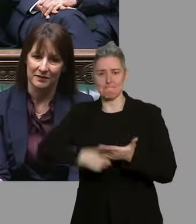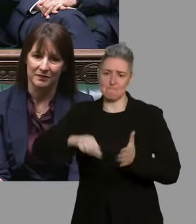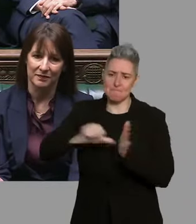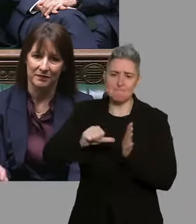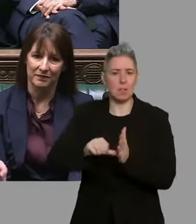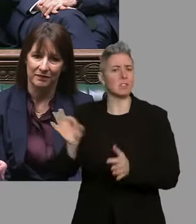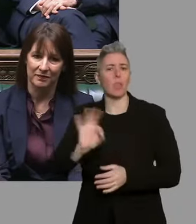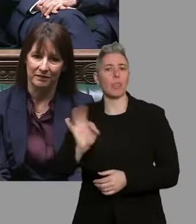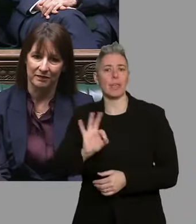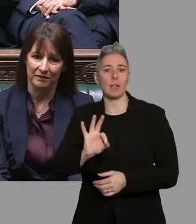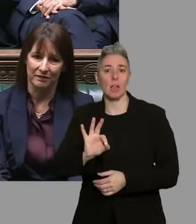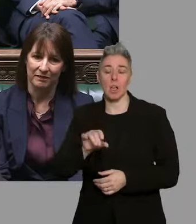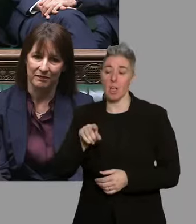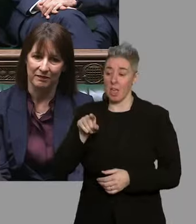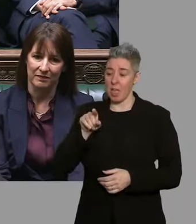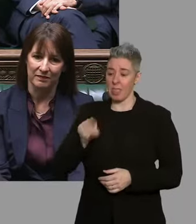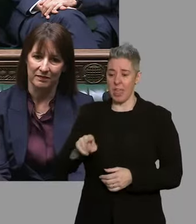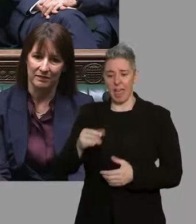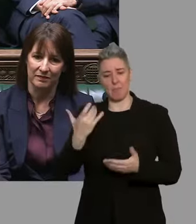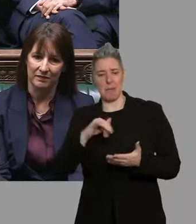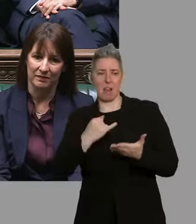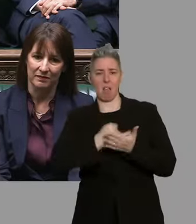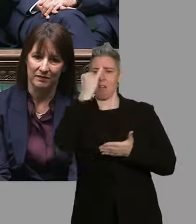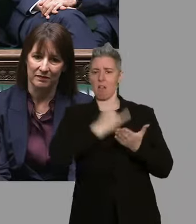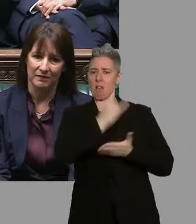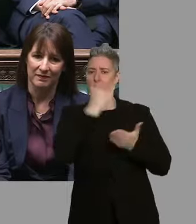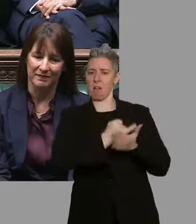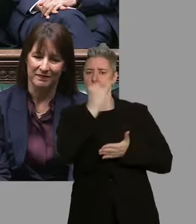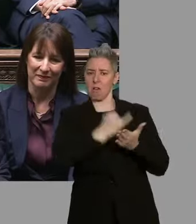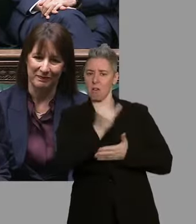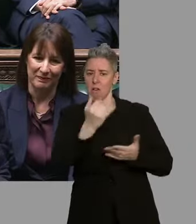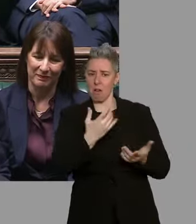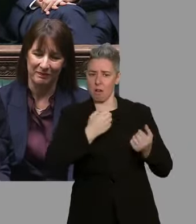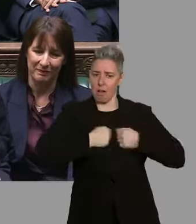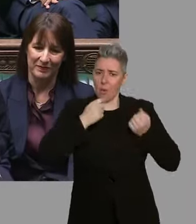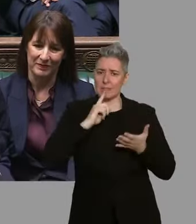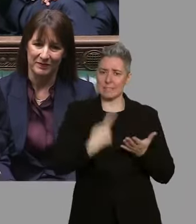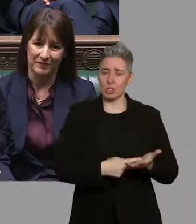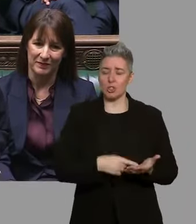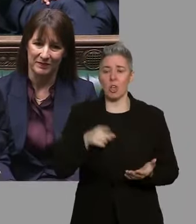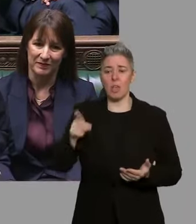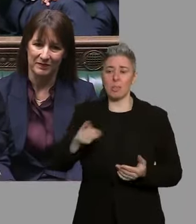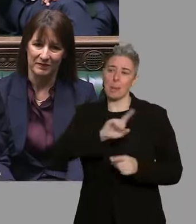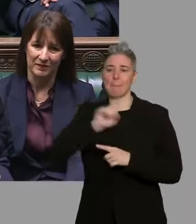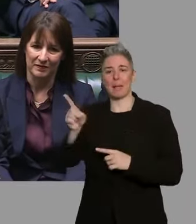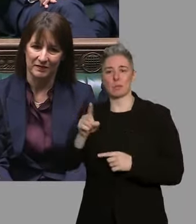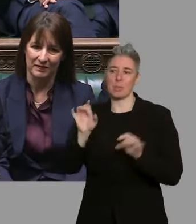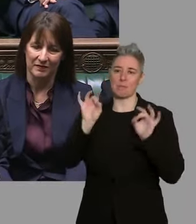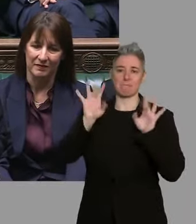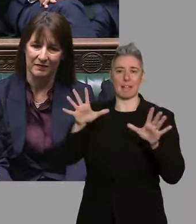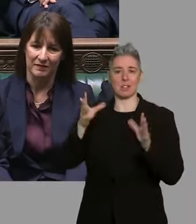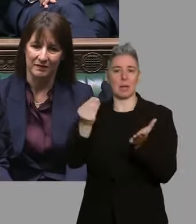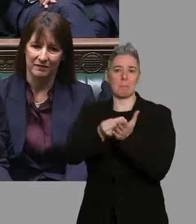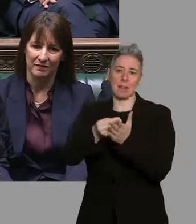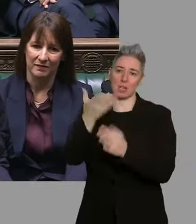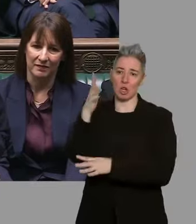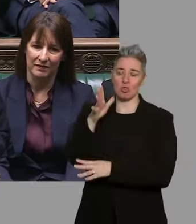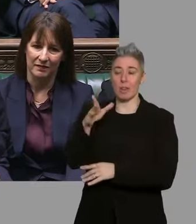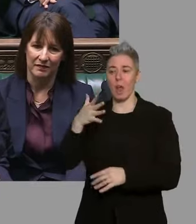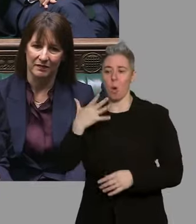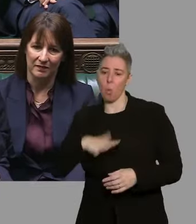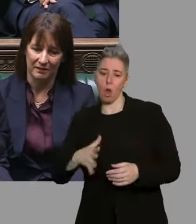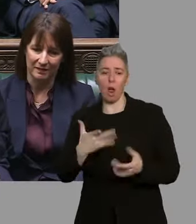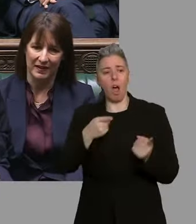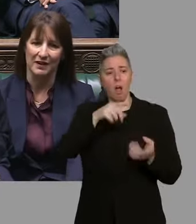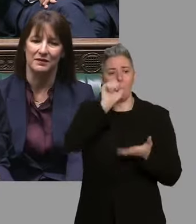growth. They're back to the magic money tree. She wants all the benefits of the budget, but she can't say how she's going to pay for them. They